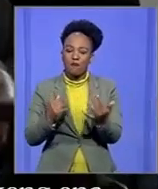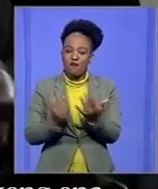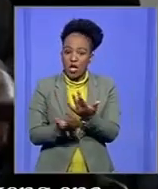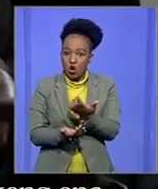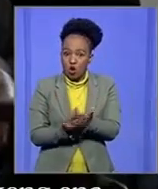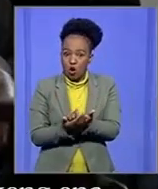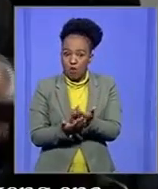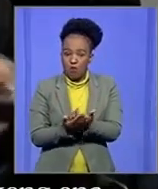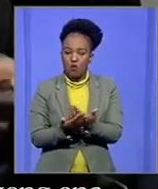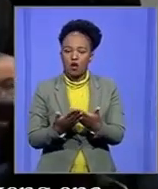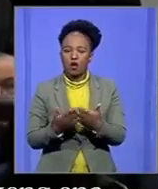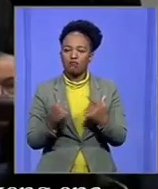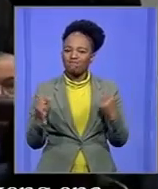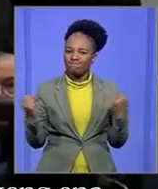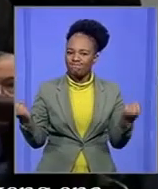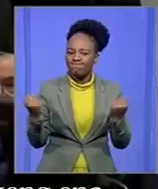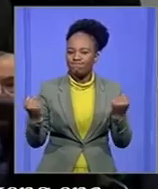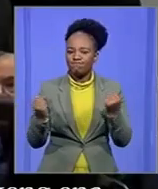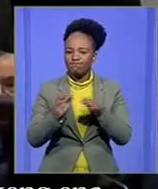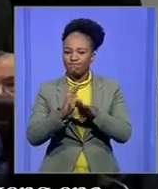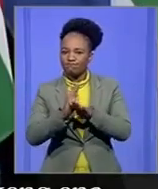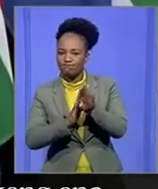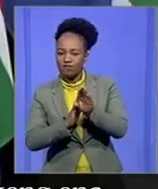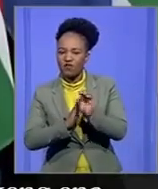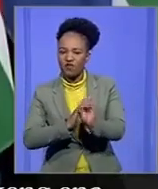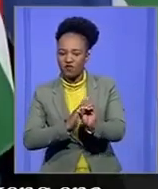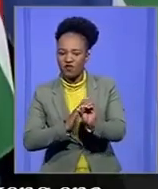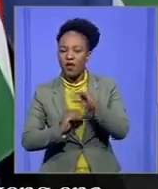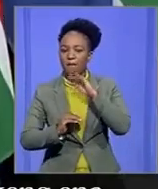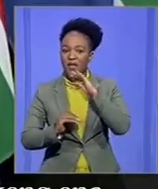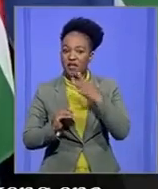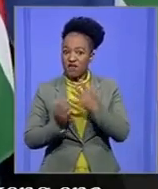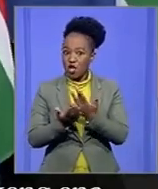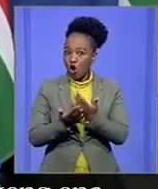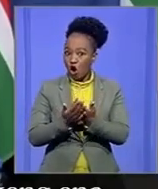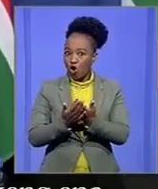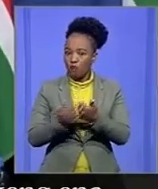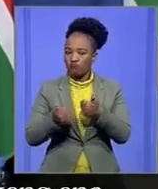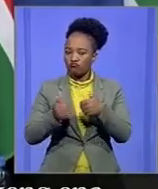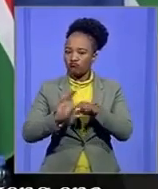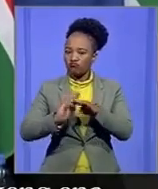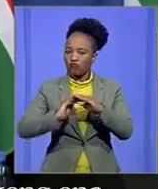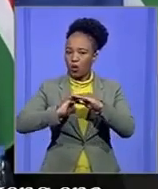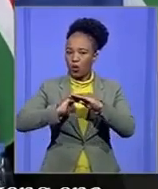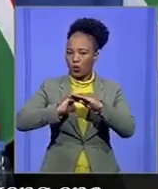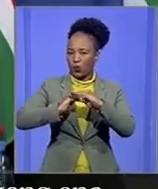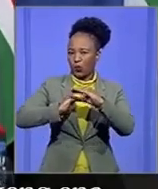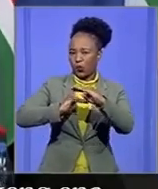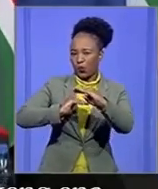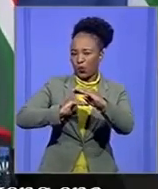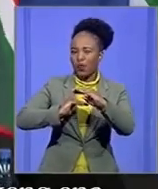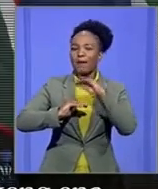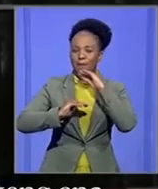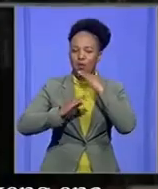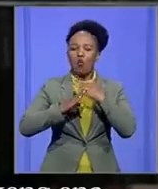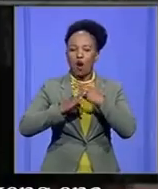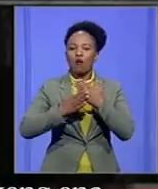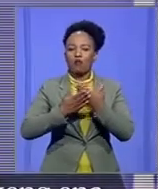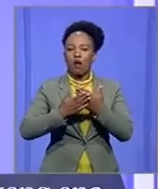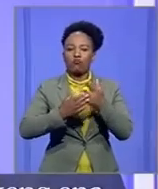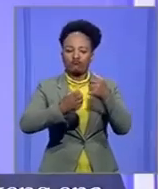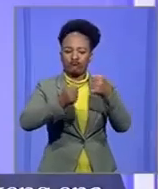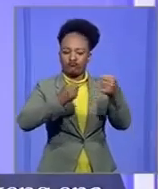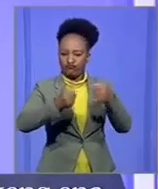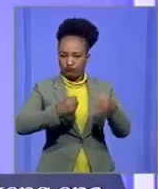tsosoloswe. Ka gonne ga o ka tsepamisa ikonomi seo se ra gore go tla nna le ditiro tse e leng gore di tla ba gone. Jwale ke